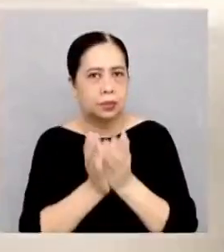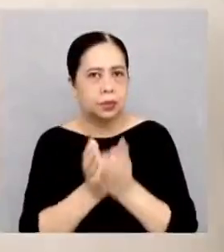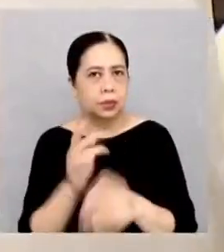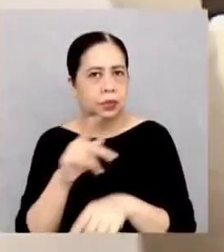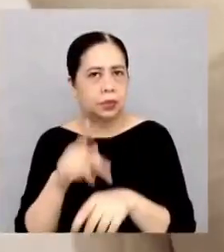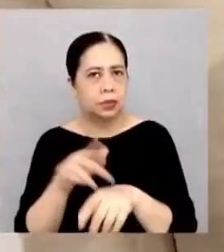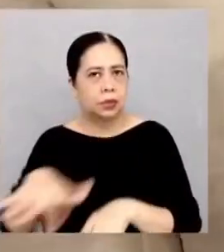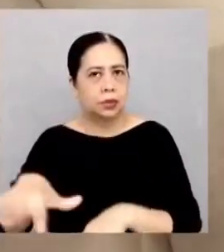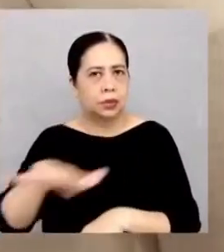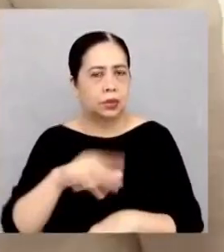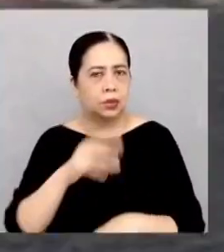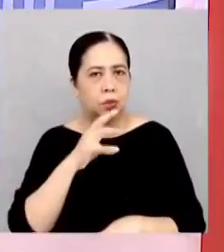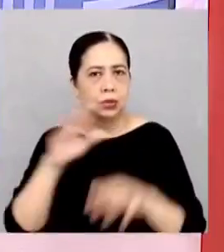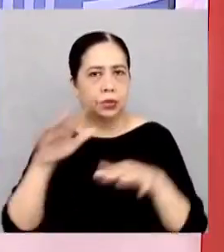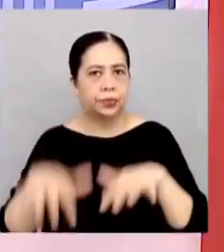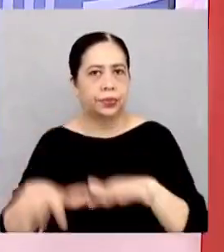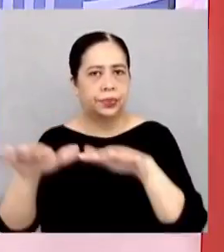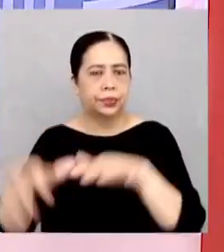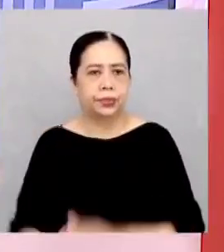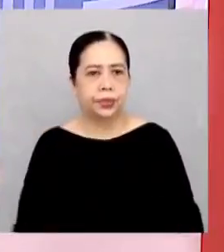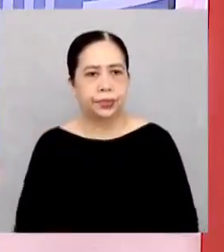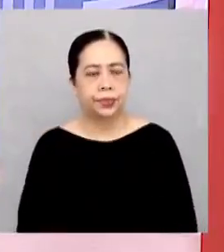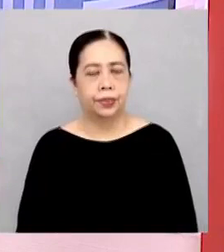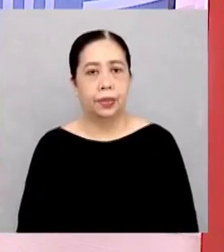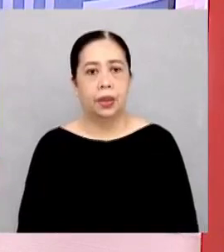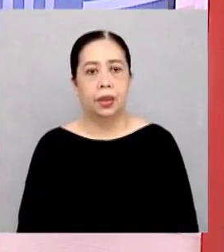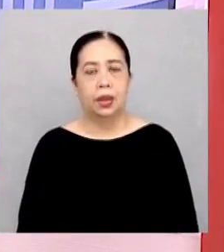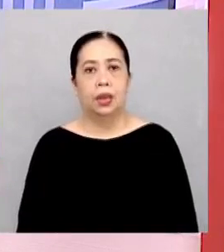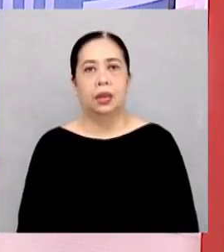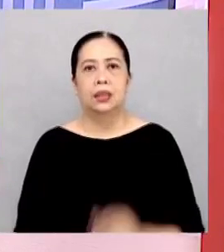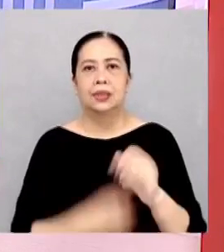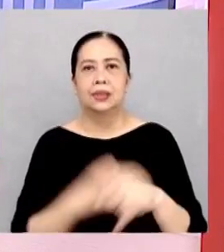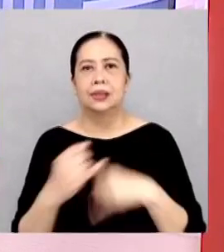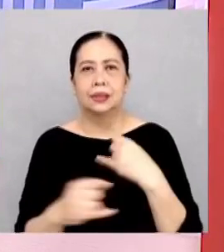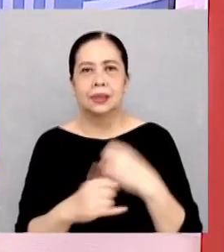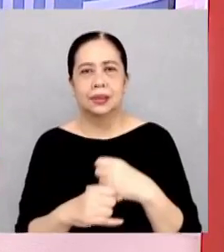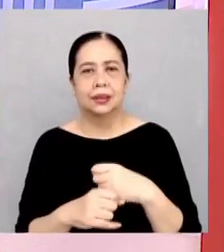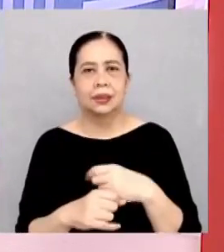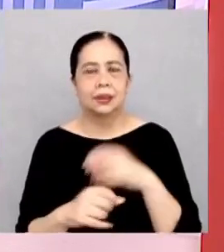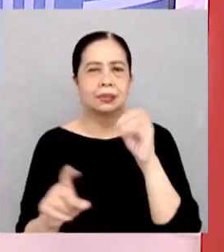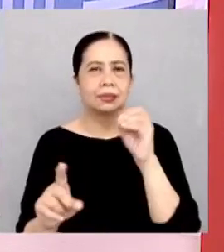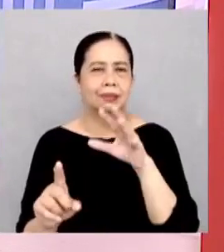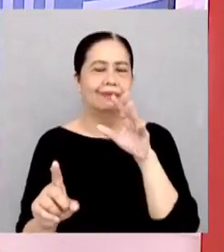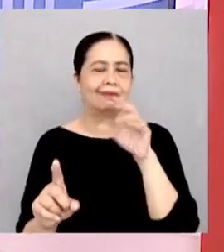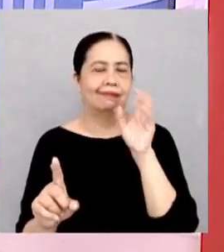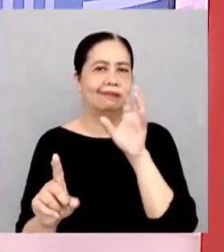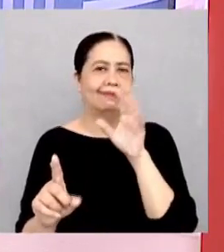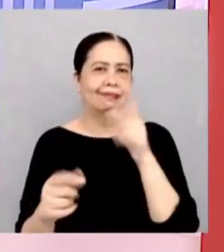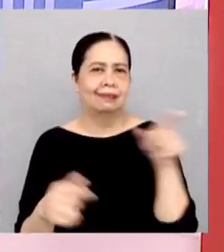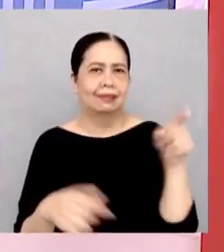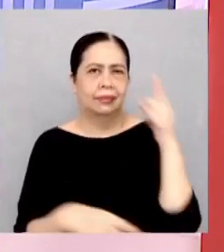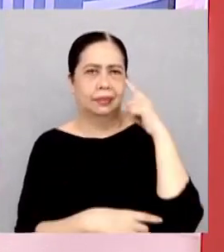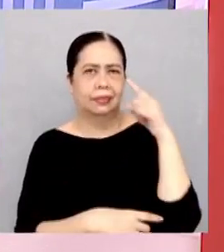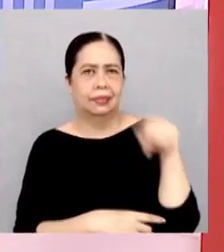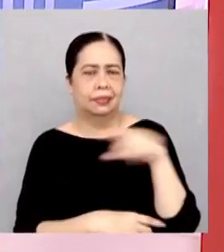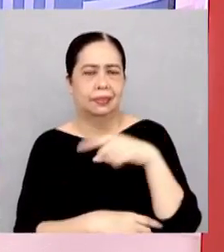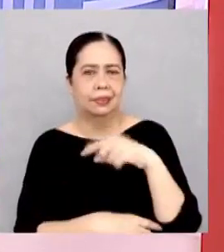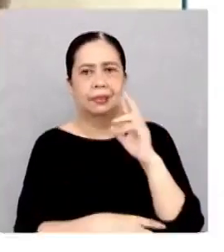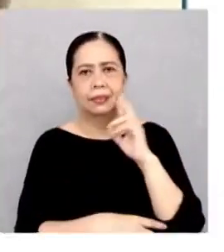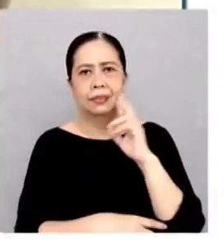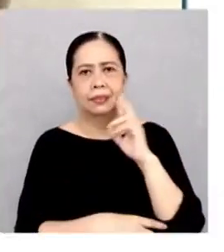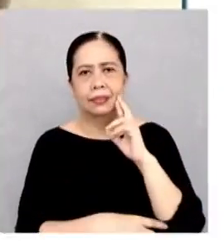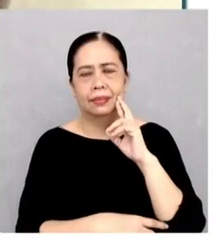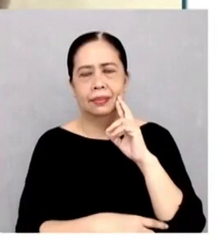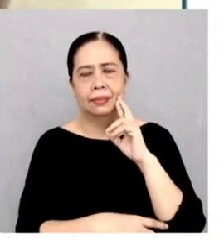waters. A case of international gaslighting, that's how Philippine Senator Risa Ontiveros described China's actions